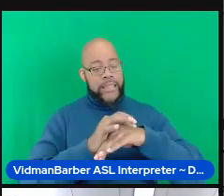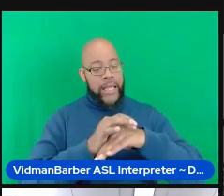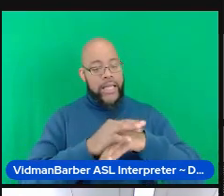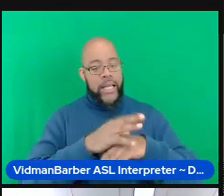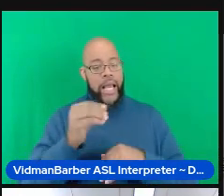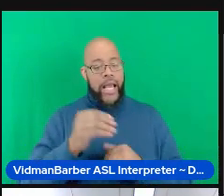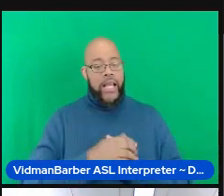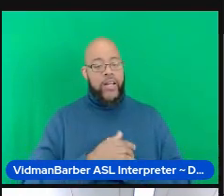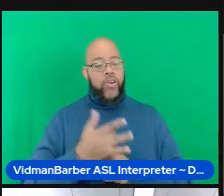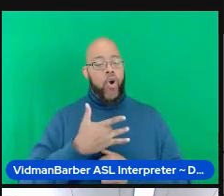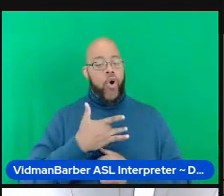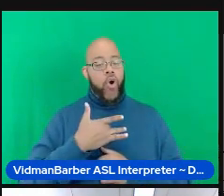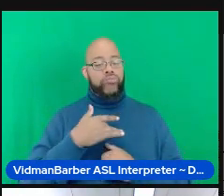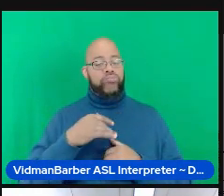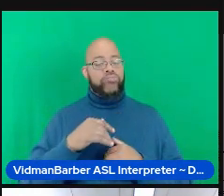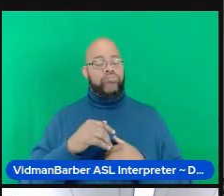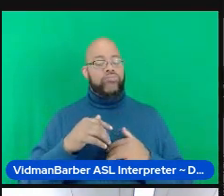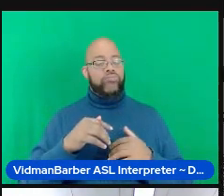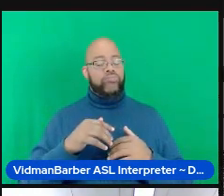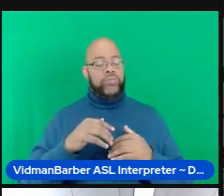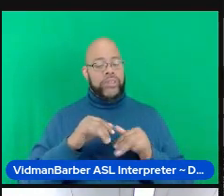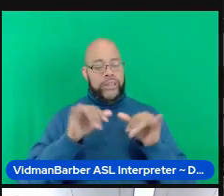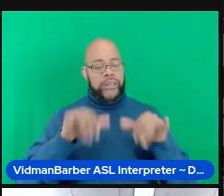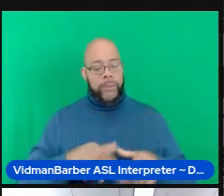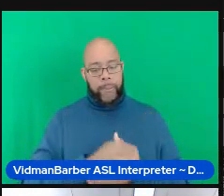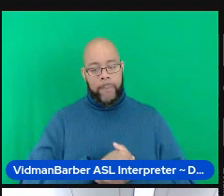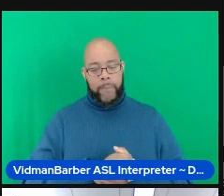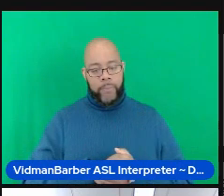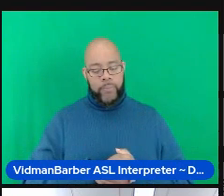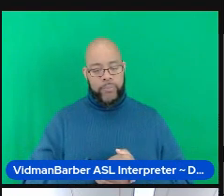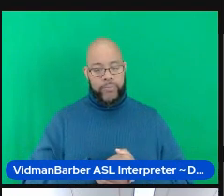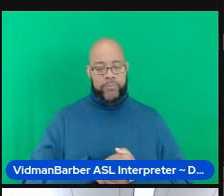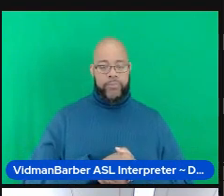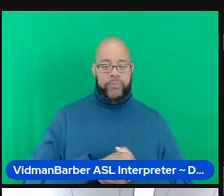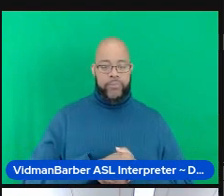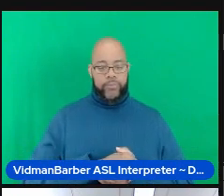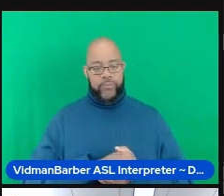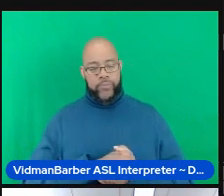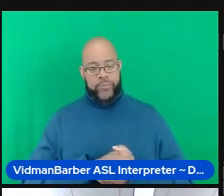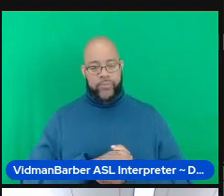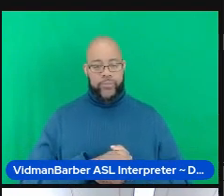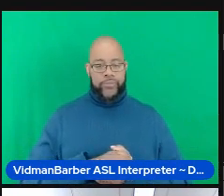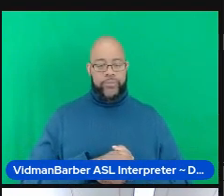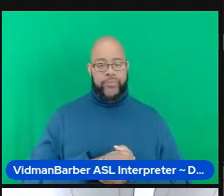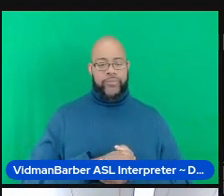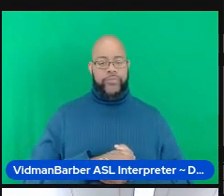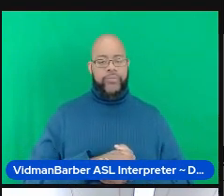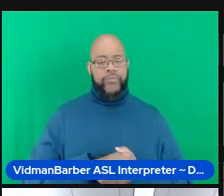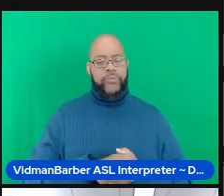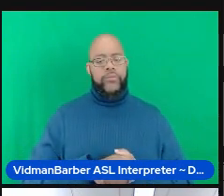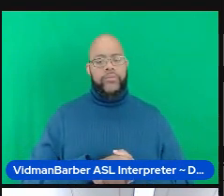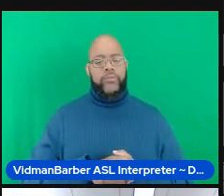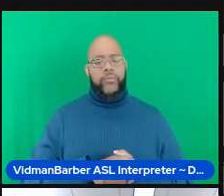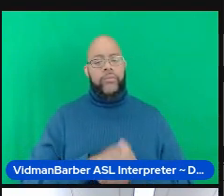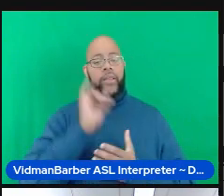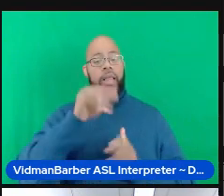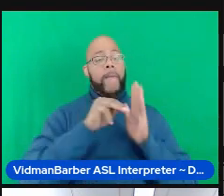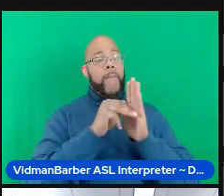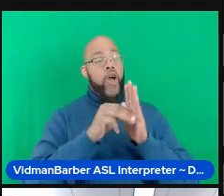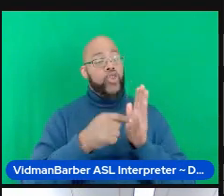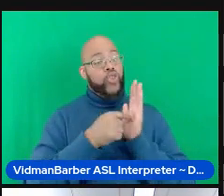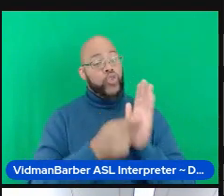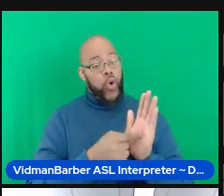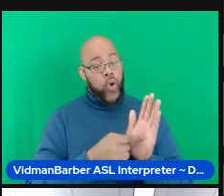the cardiovascular system. And so there is a model showing